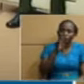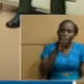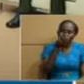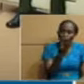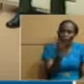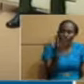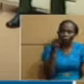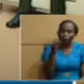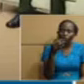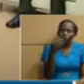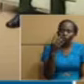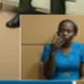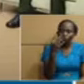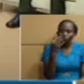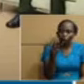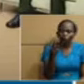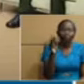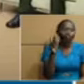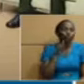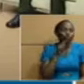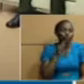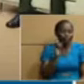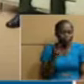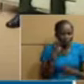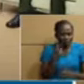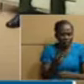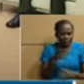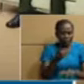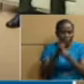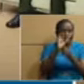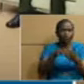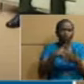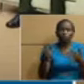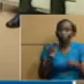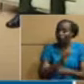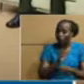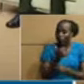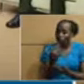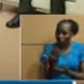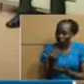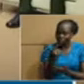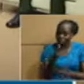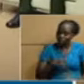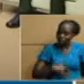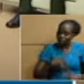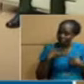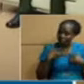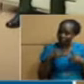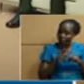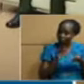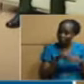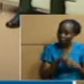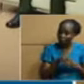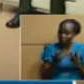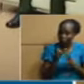trillion. When you look at the budget framework paper, do you feel that you're being listened to? Someone is listening